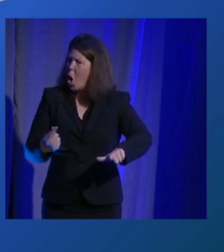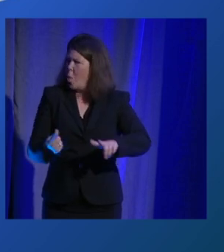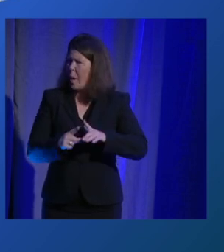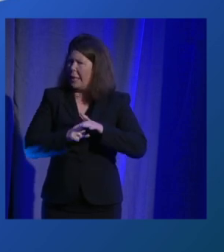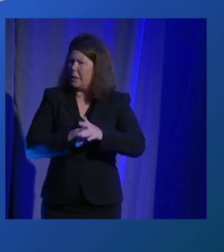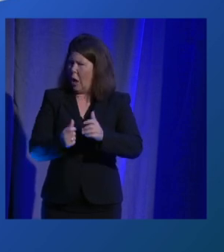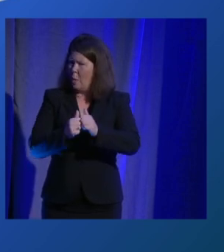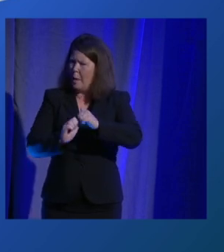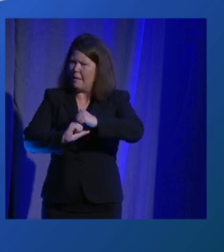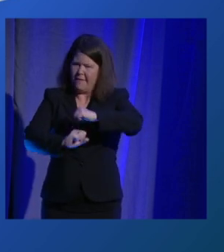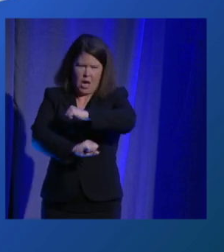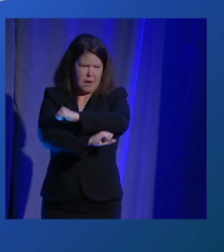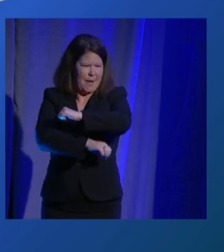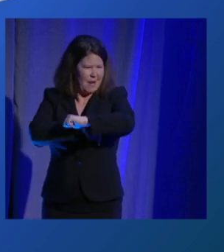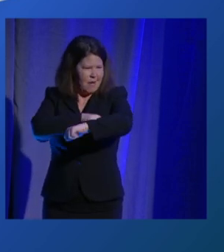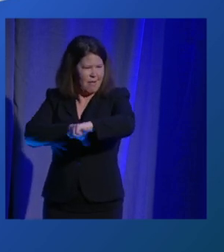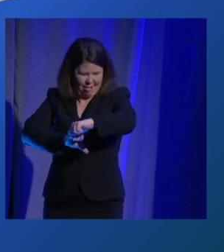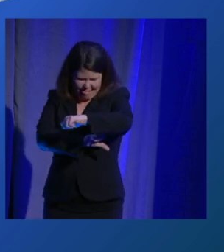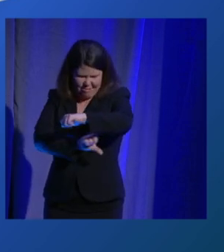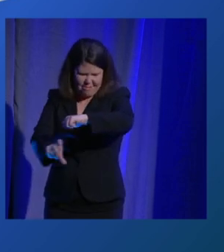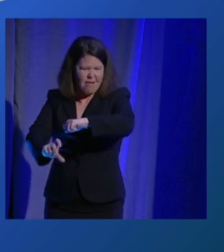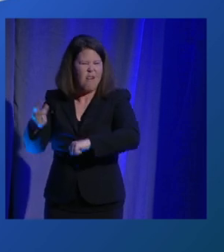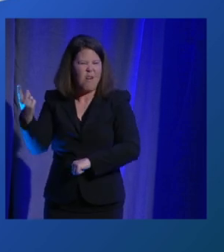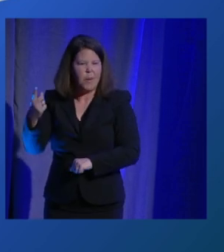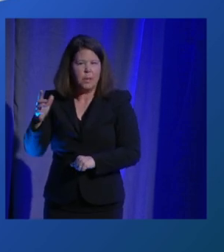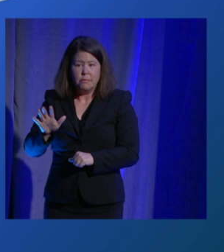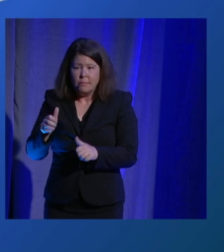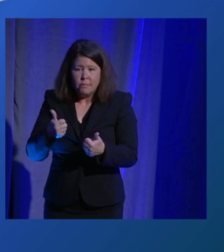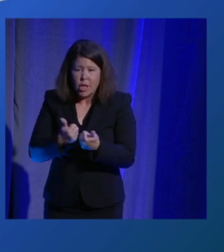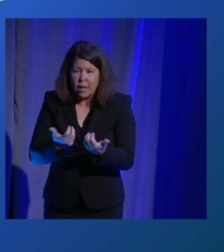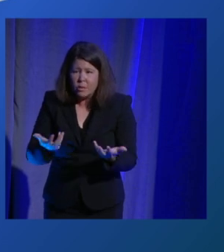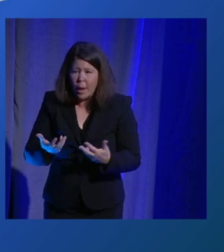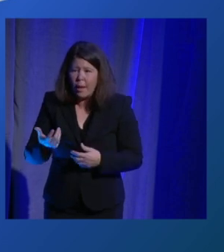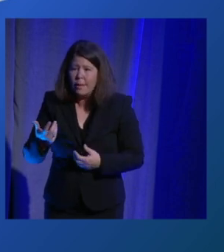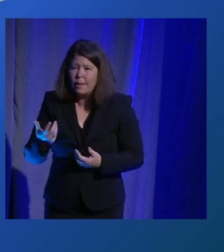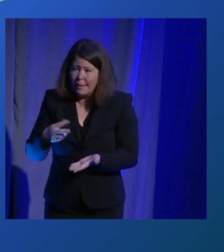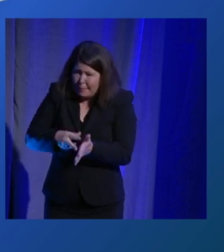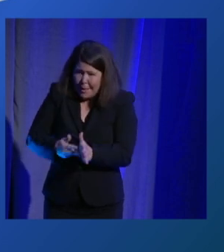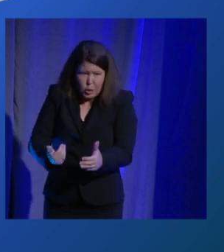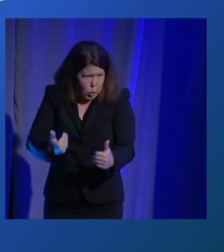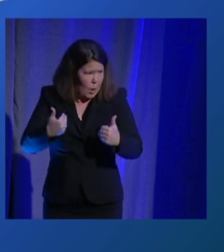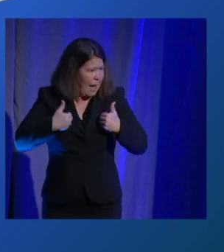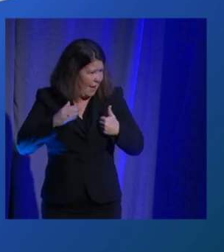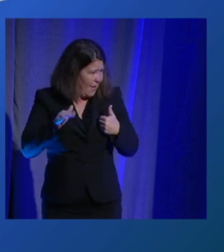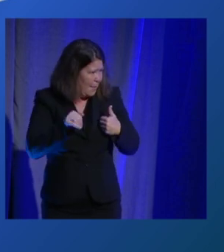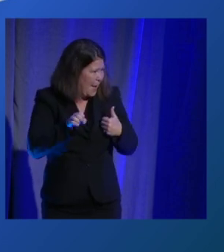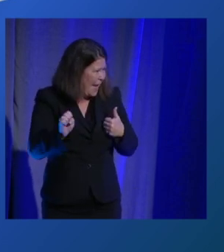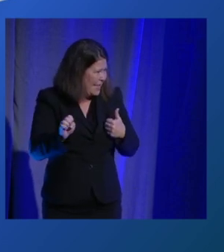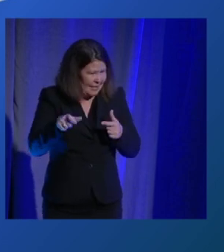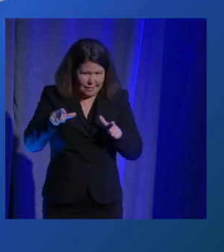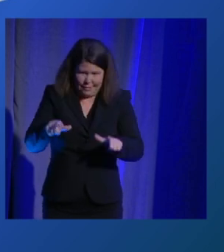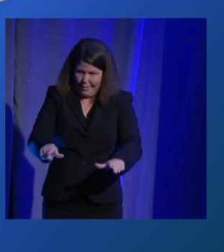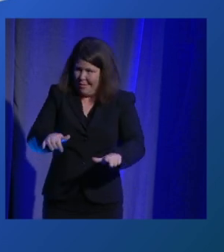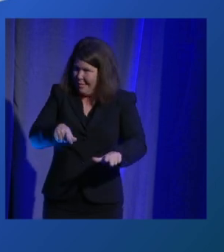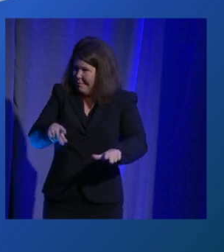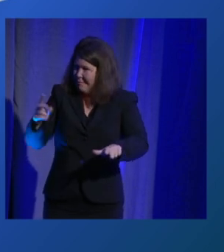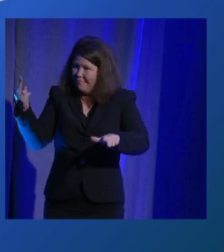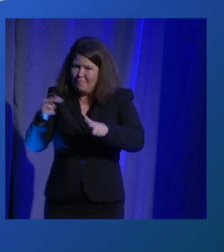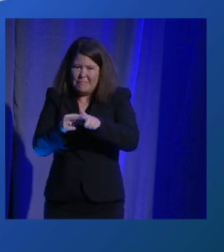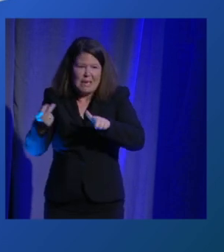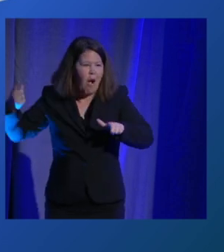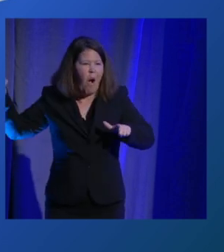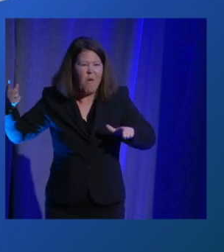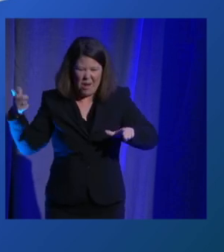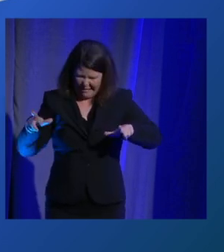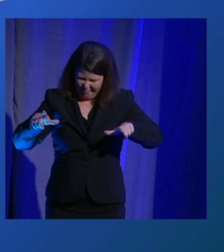is that there is a base there is something that's immutable that does not change there is nothing in